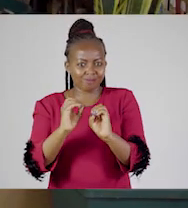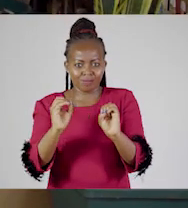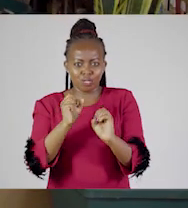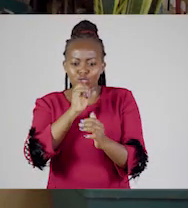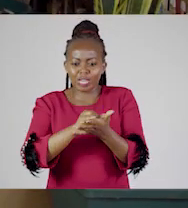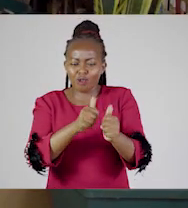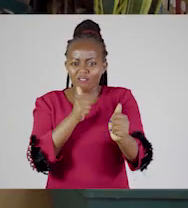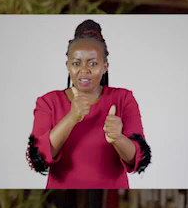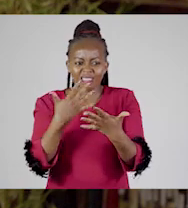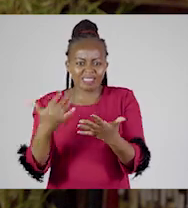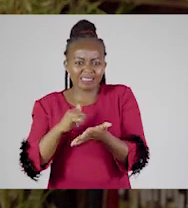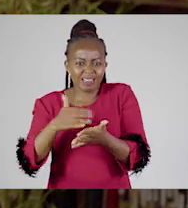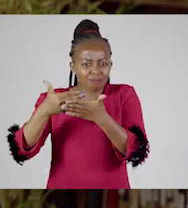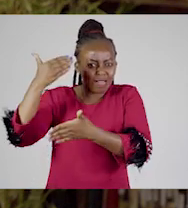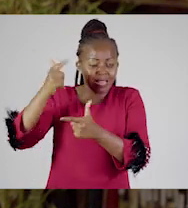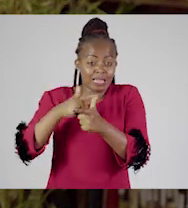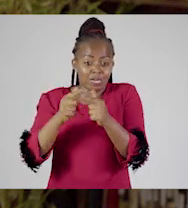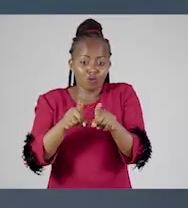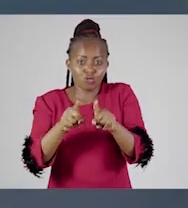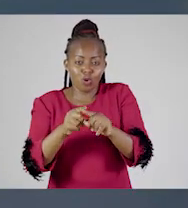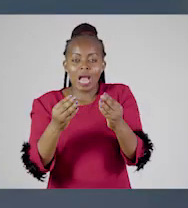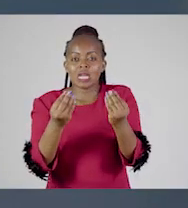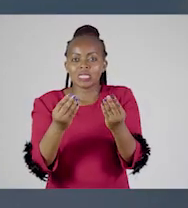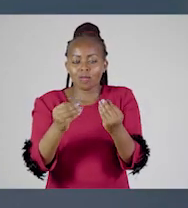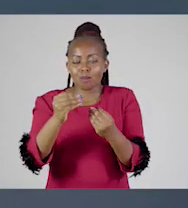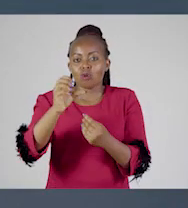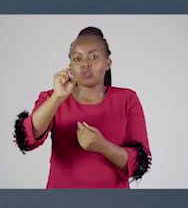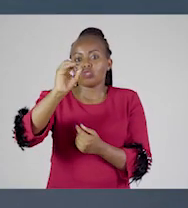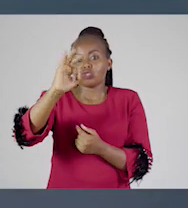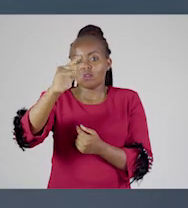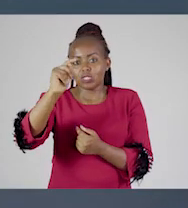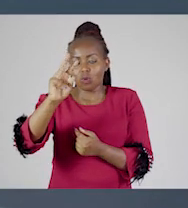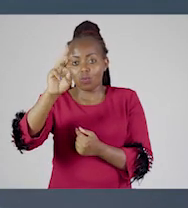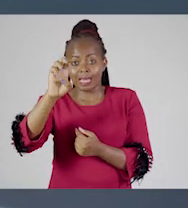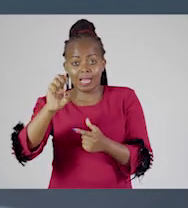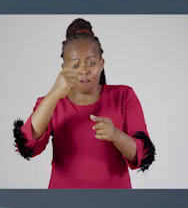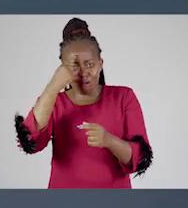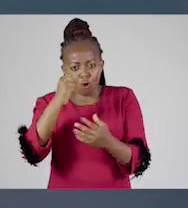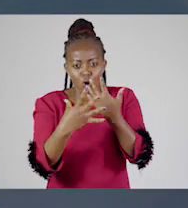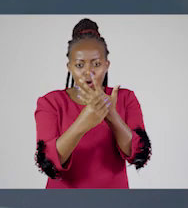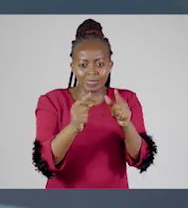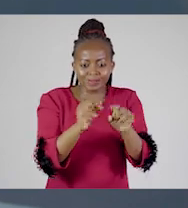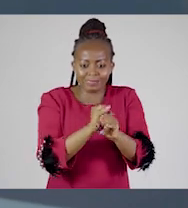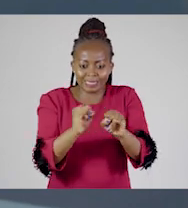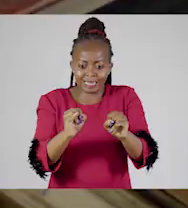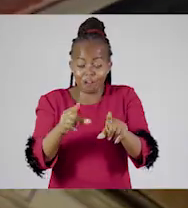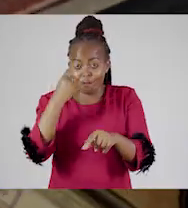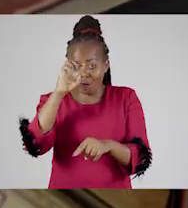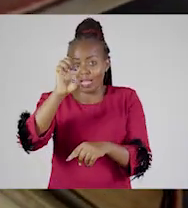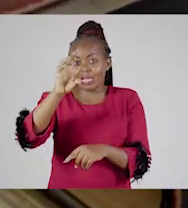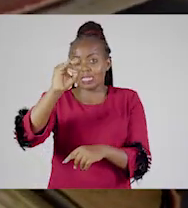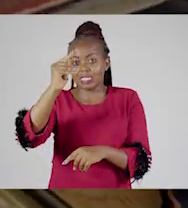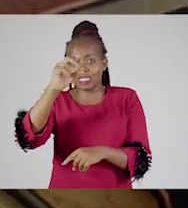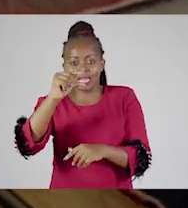with patterns. You need a simple editing software. This would be for cropping and straightening, and this can be the inbuilt phone editor.